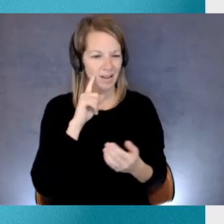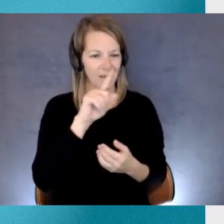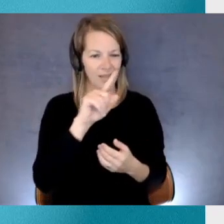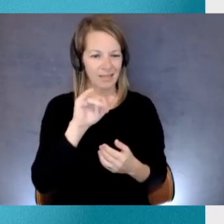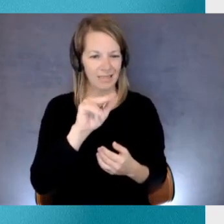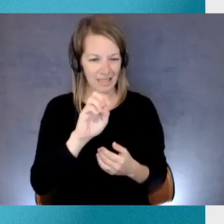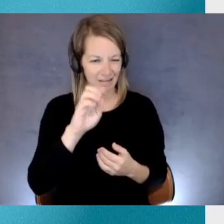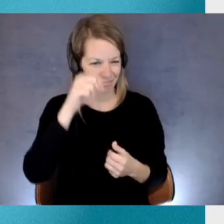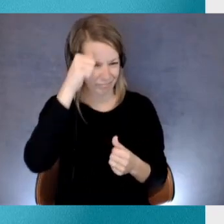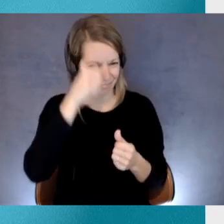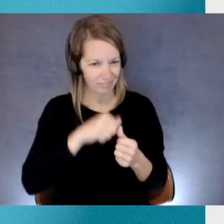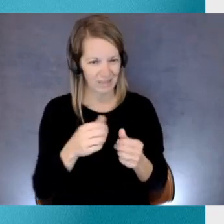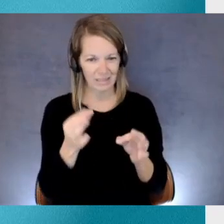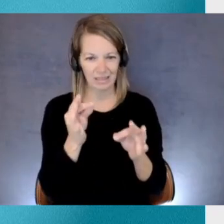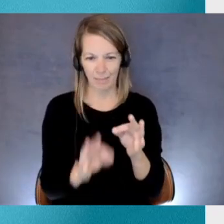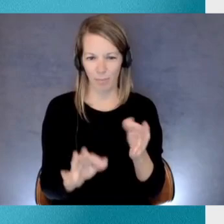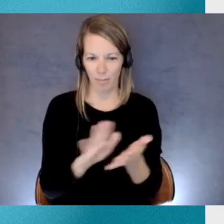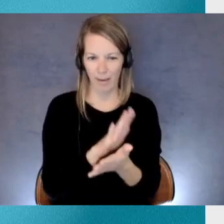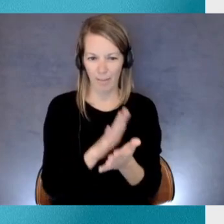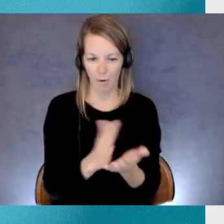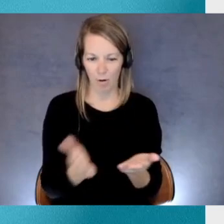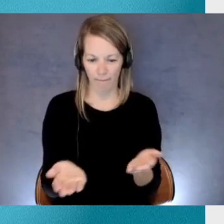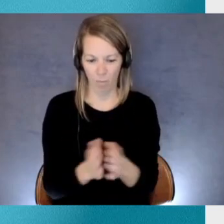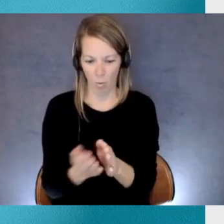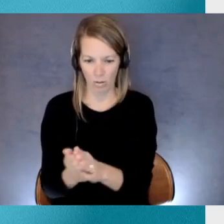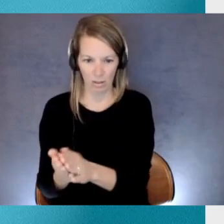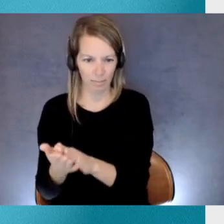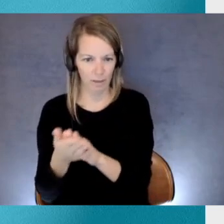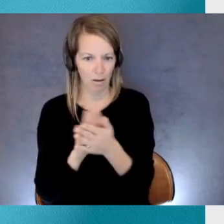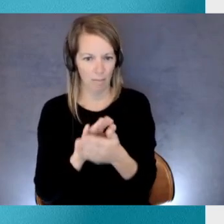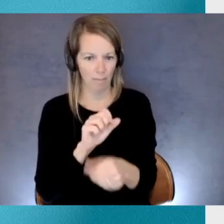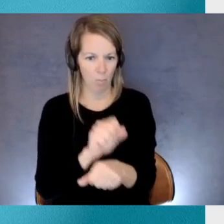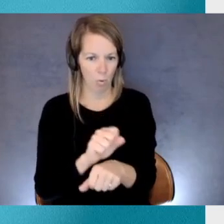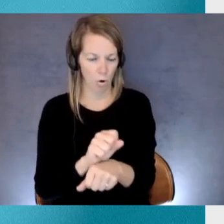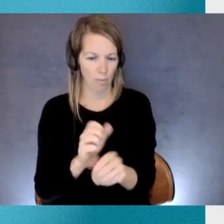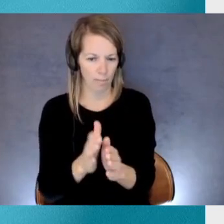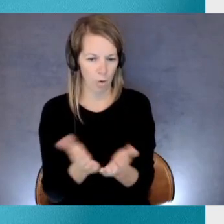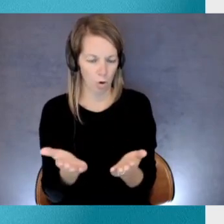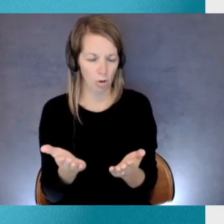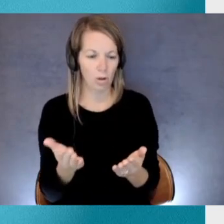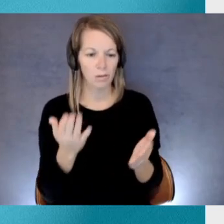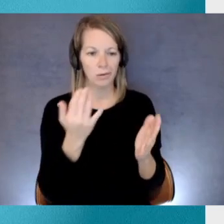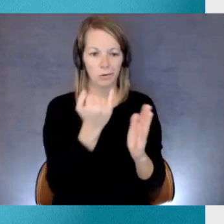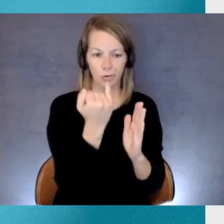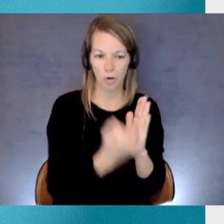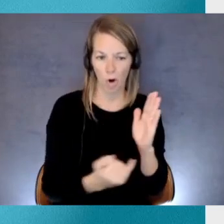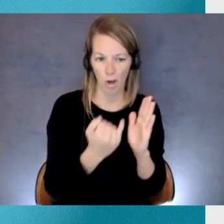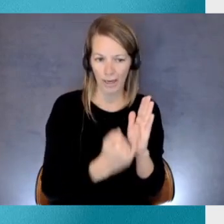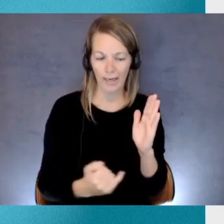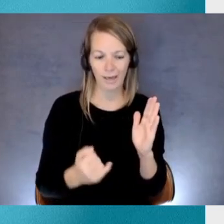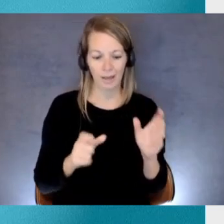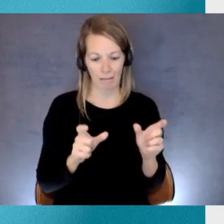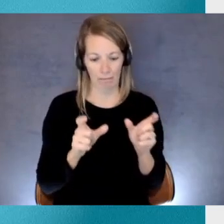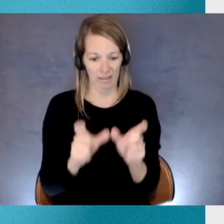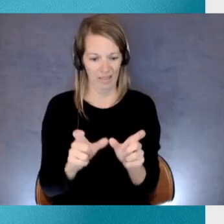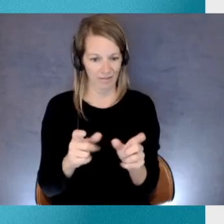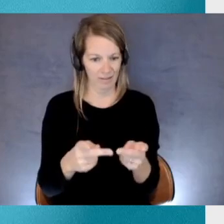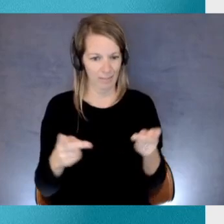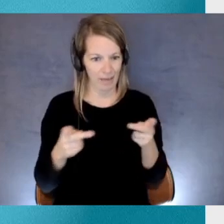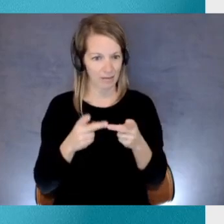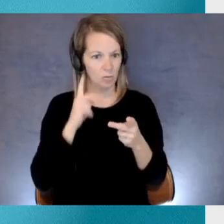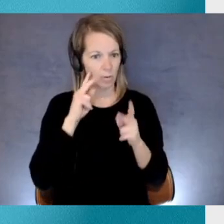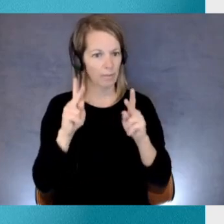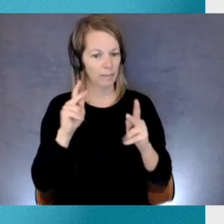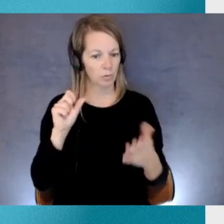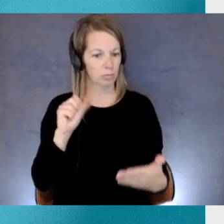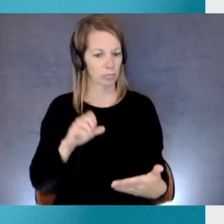like simple paper folded in a workbook that uses drawing and illustration, but leaves room for people to use this